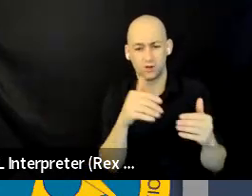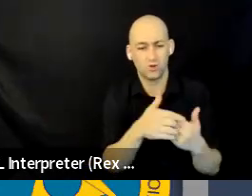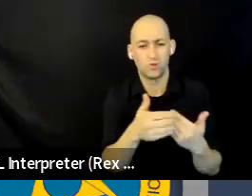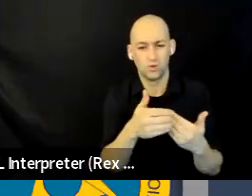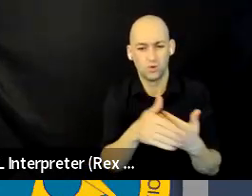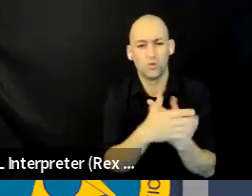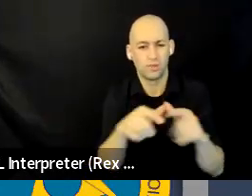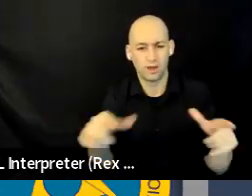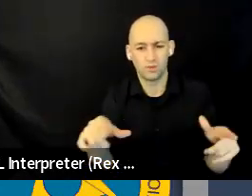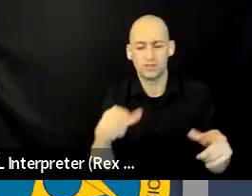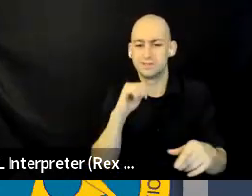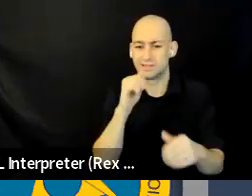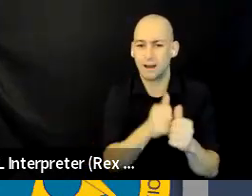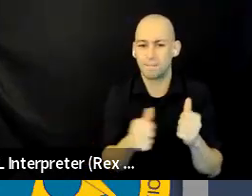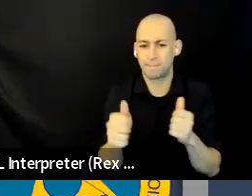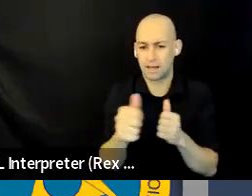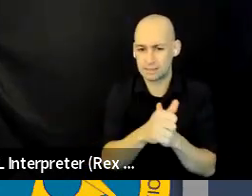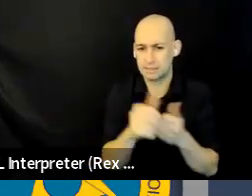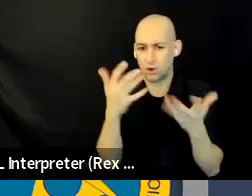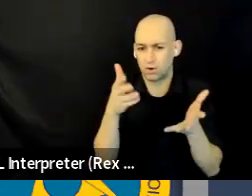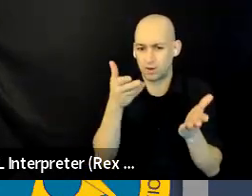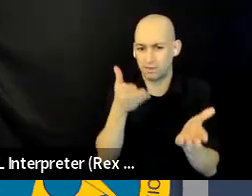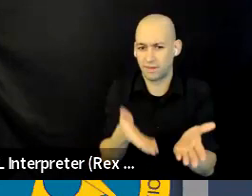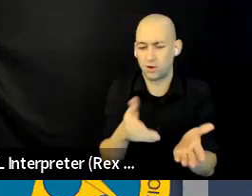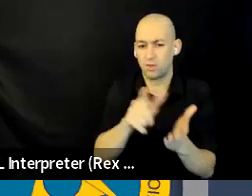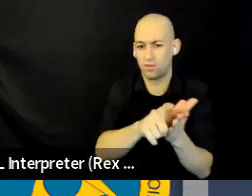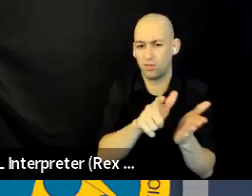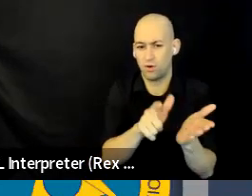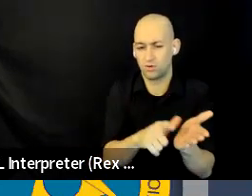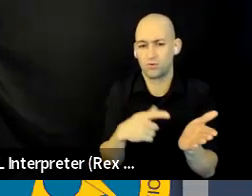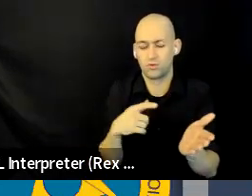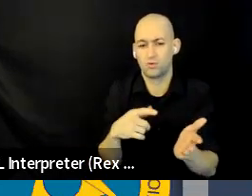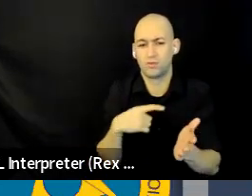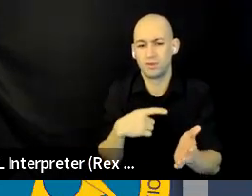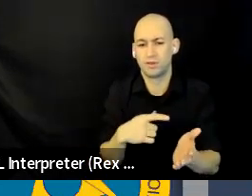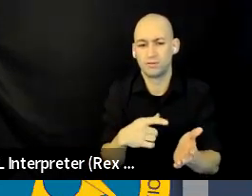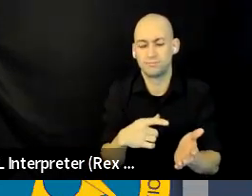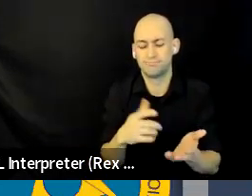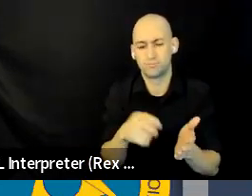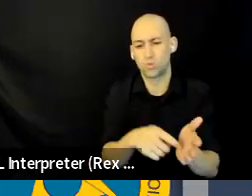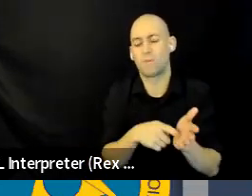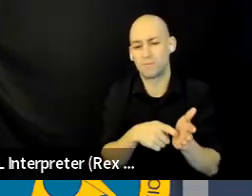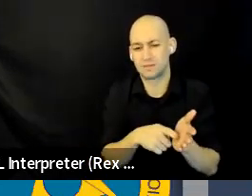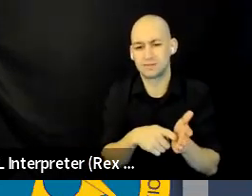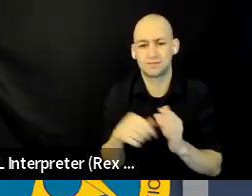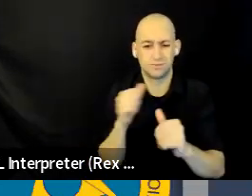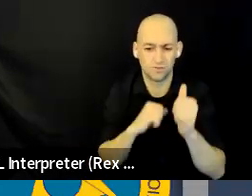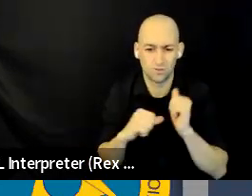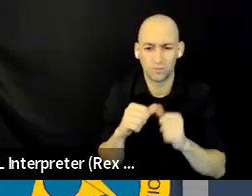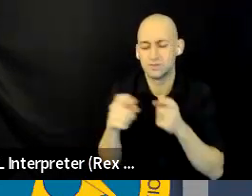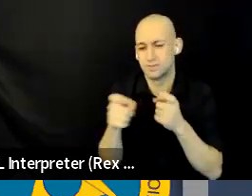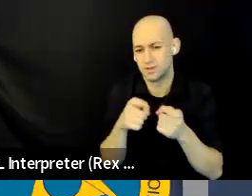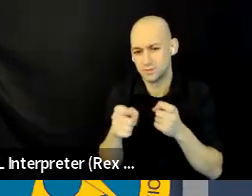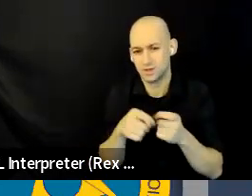beyond existing statutory requirements, particularly for the areas of transportation performance management and the